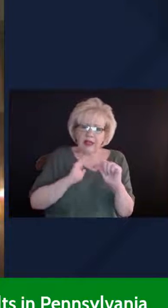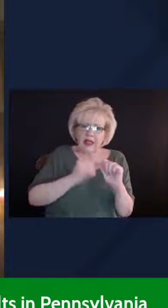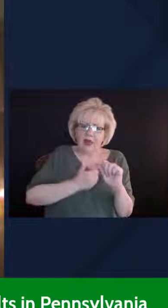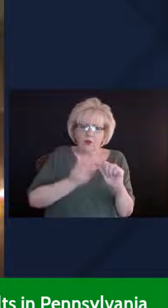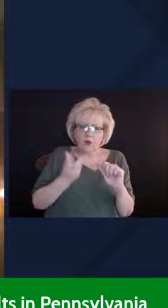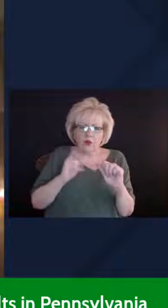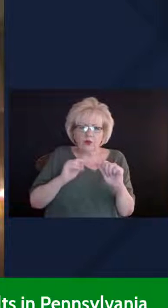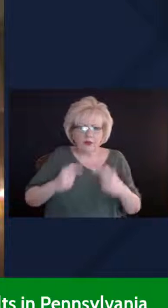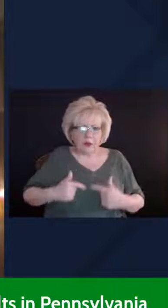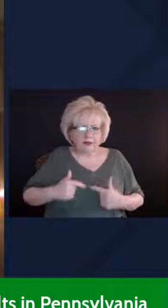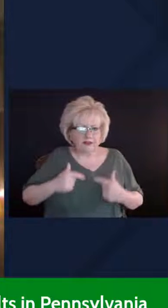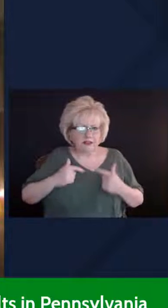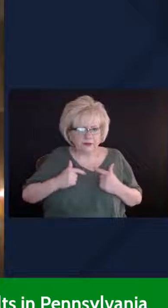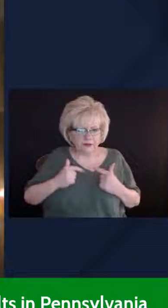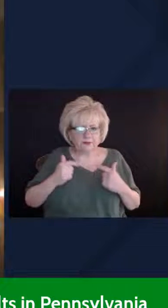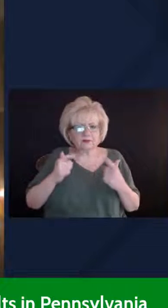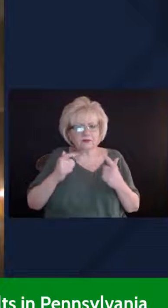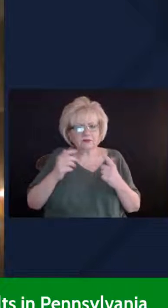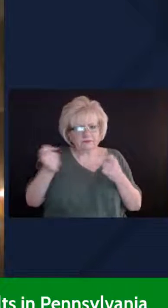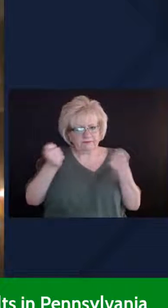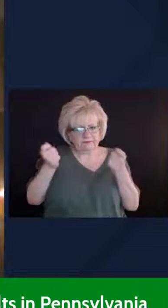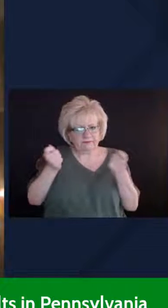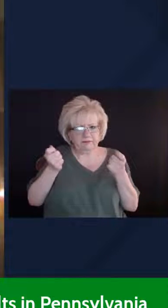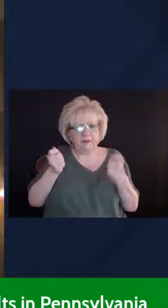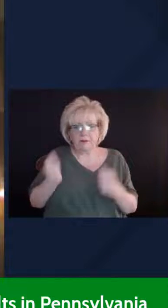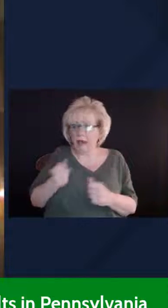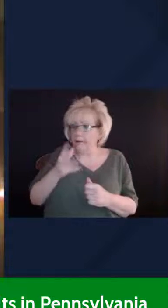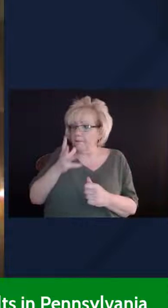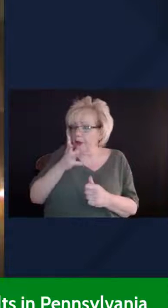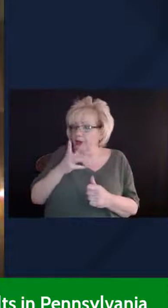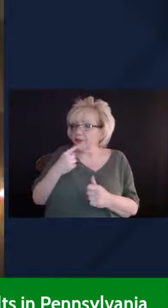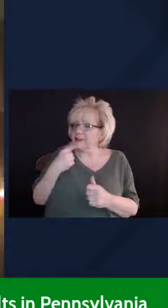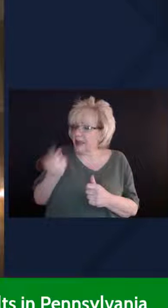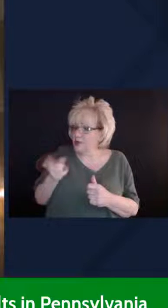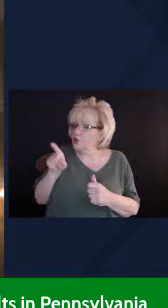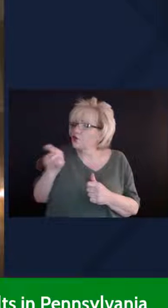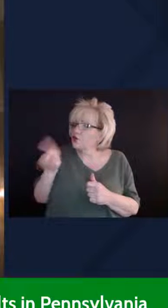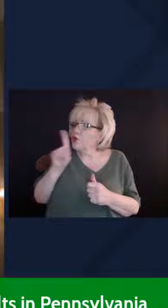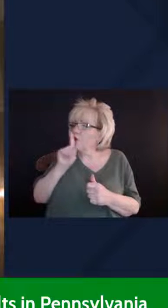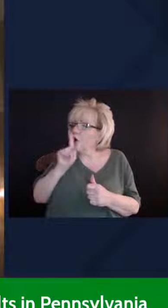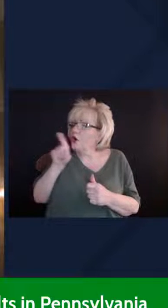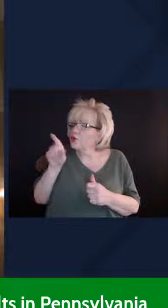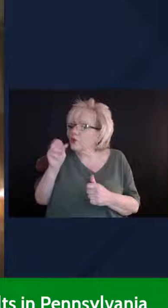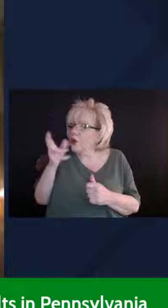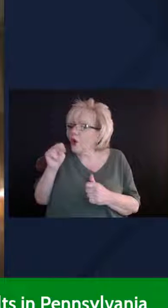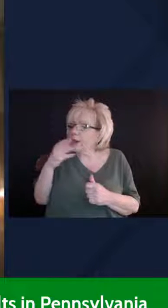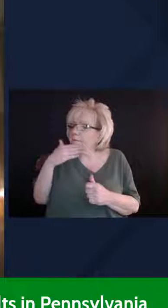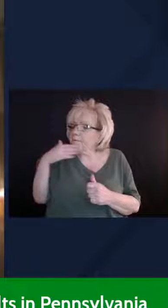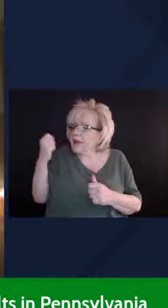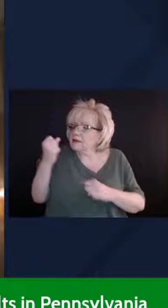lives. My mom always sat me down and said, "You are your own best advocate. You are